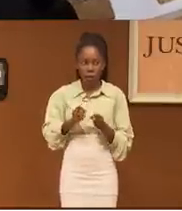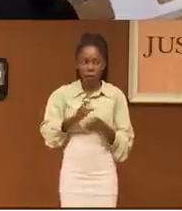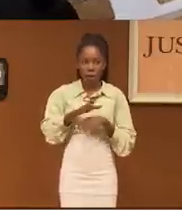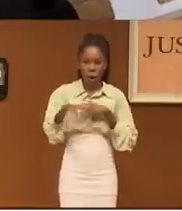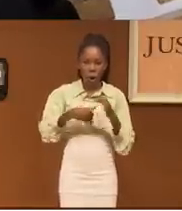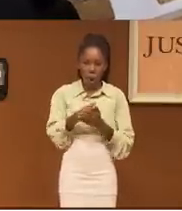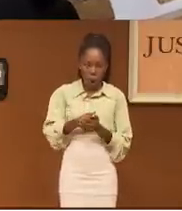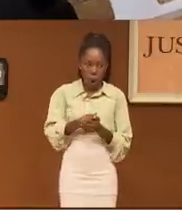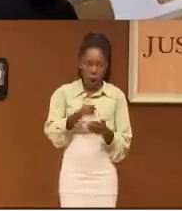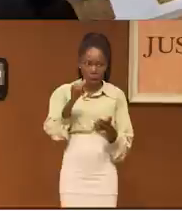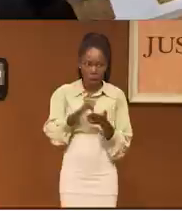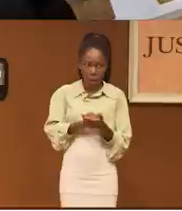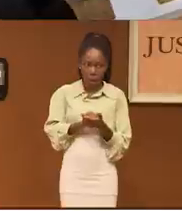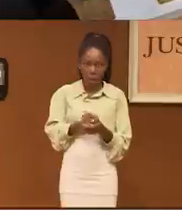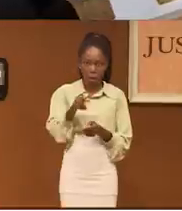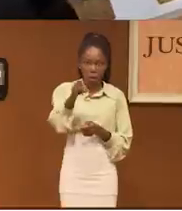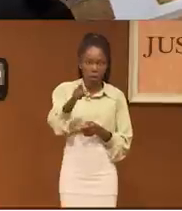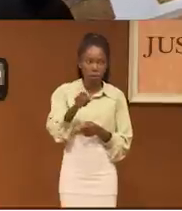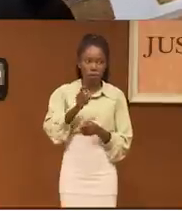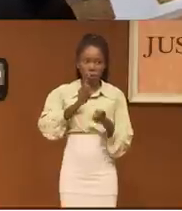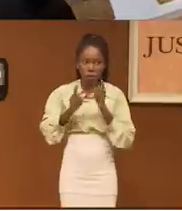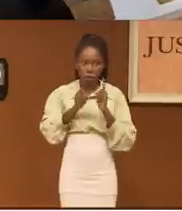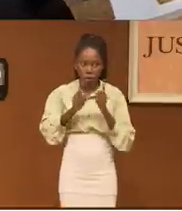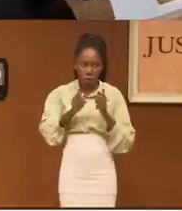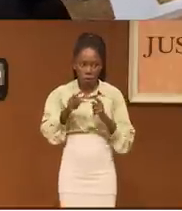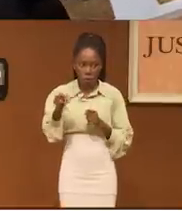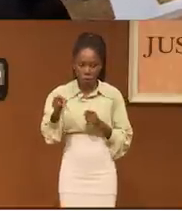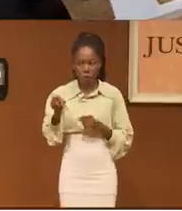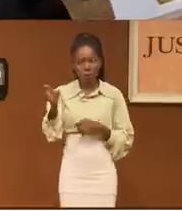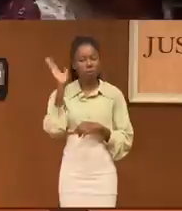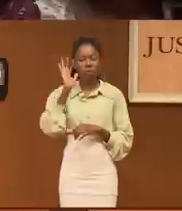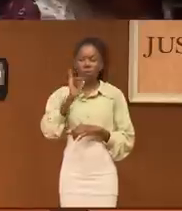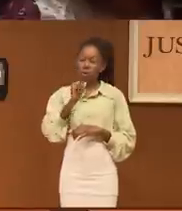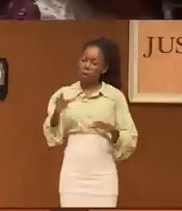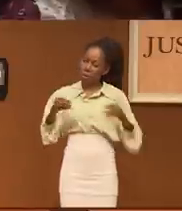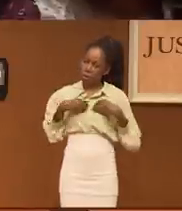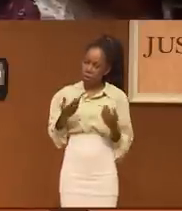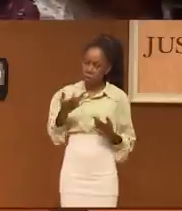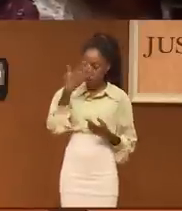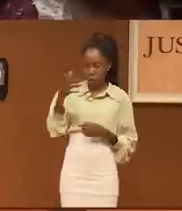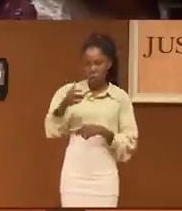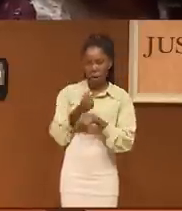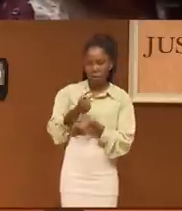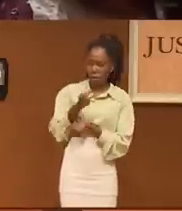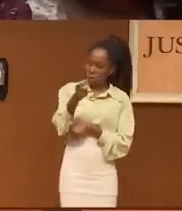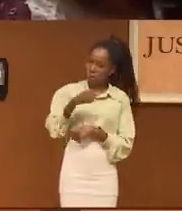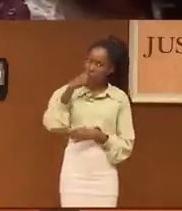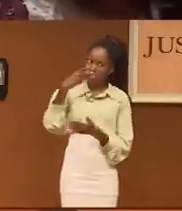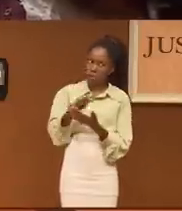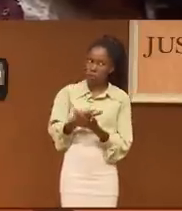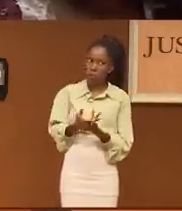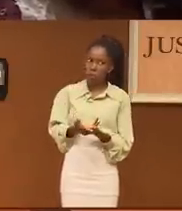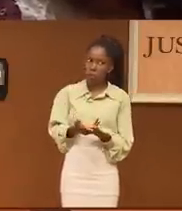that he said, if it's been so, you shouldn't have allowed things to degenerate to that level. Do you understand me? Okay. I don't